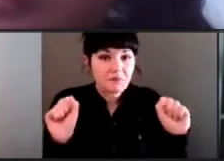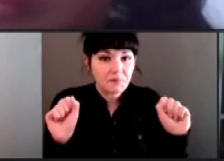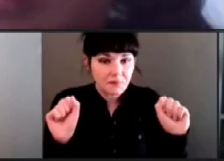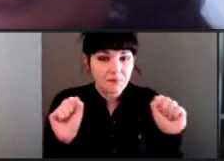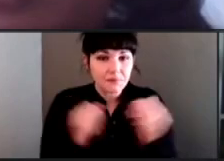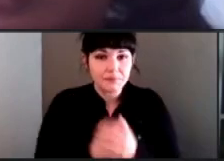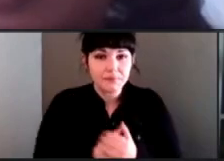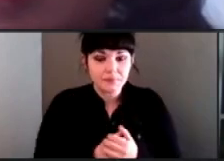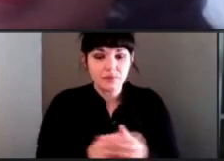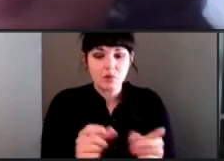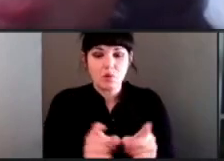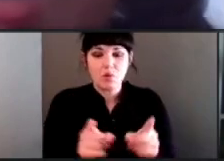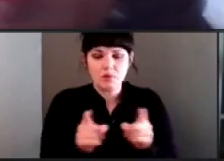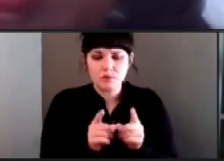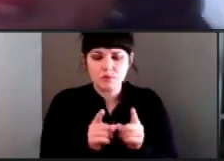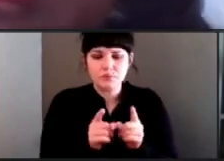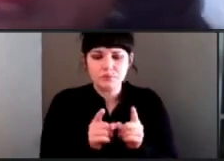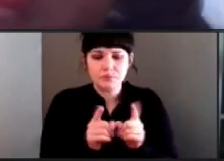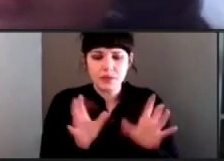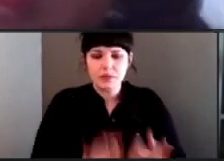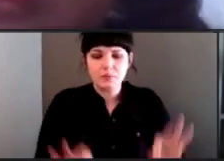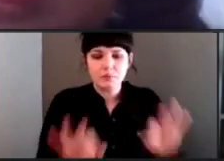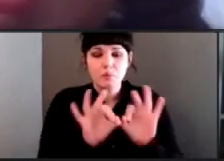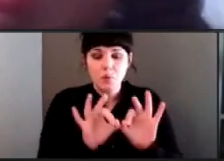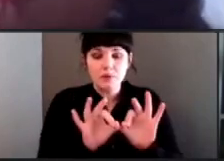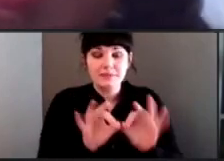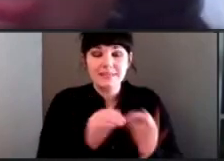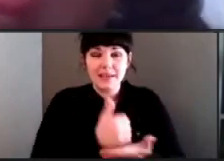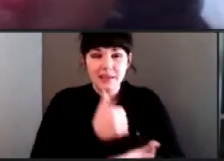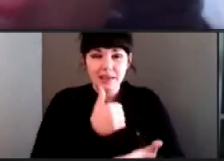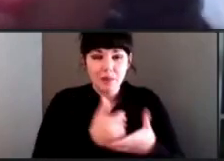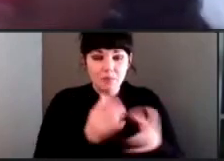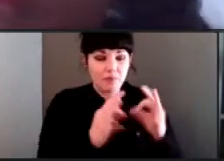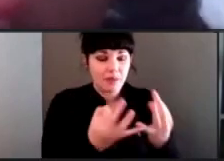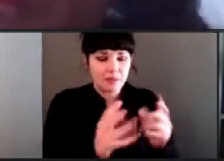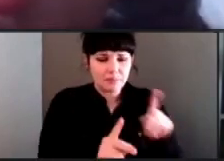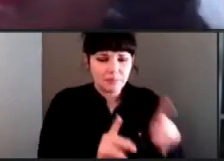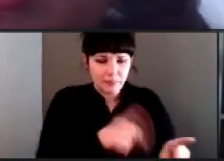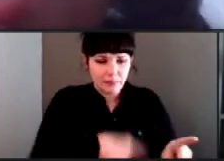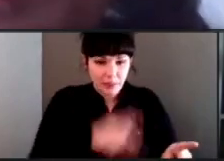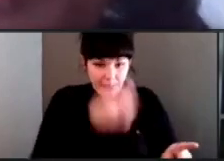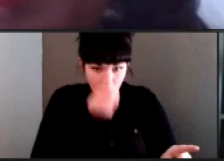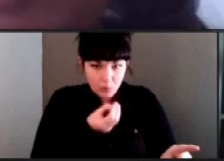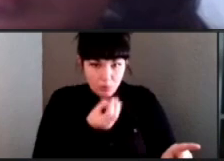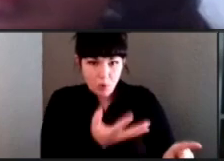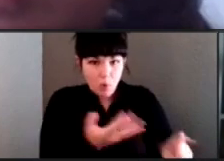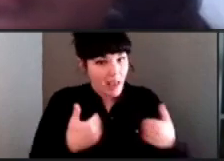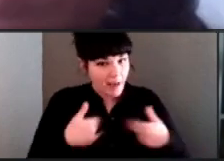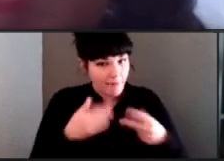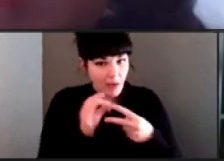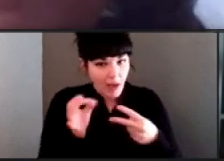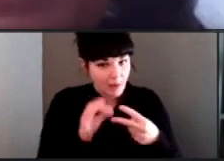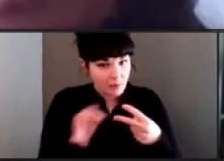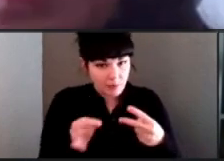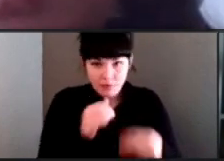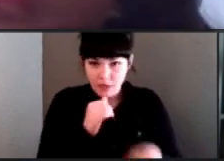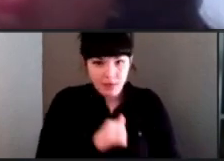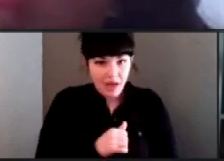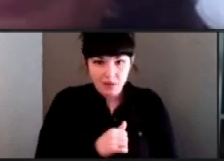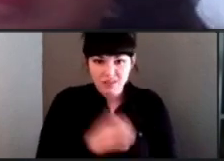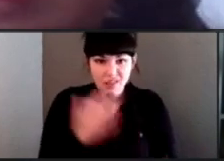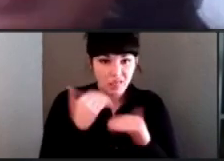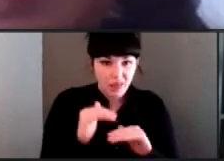to understand that there's options, because it's not a one-size-all approach, although there's different